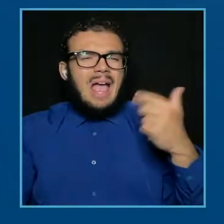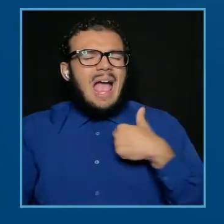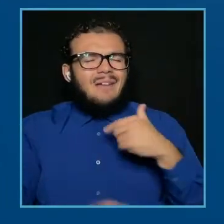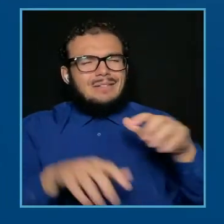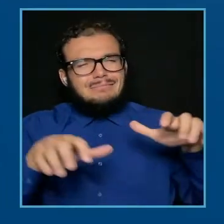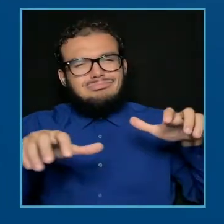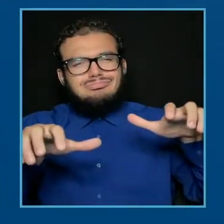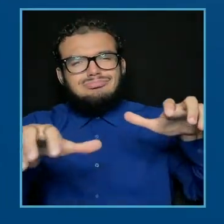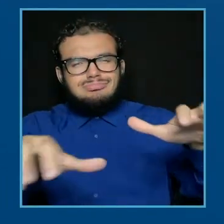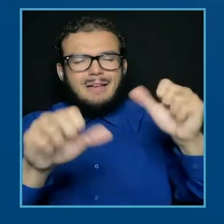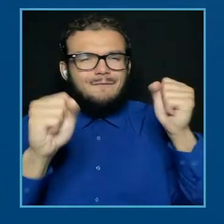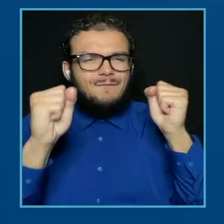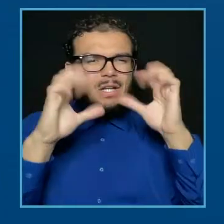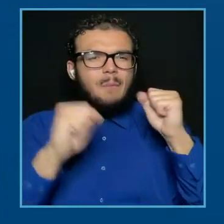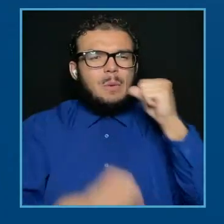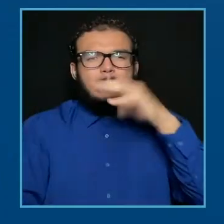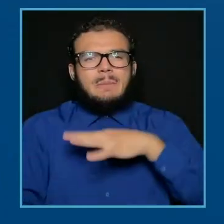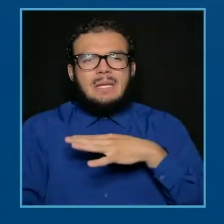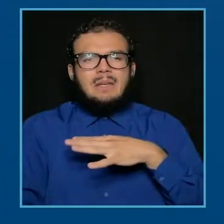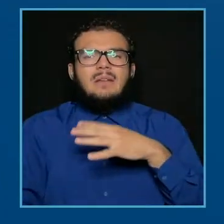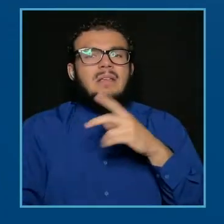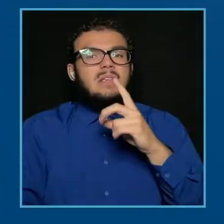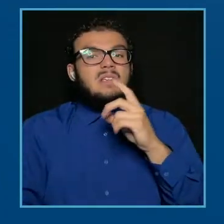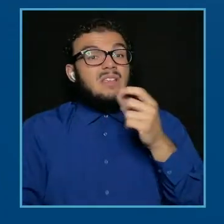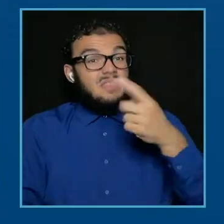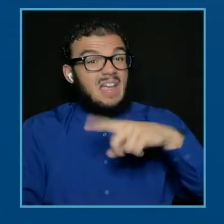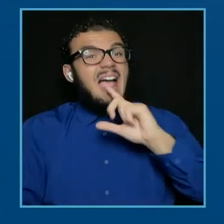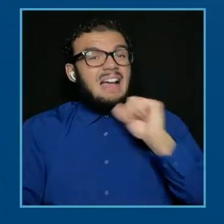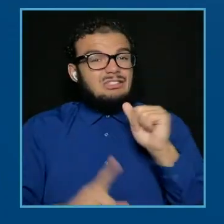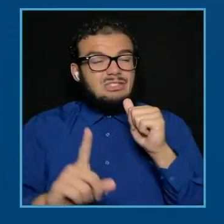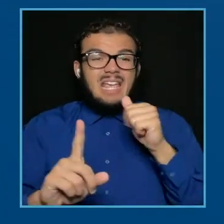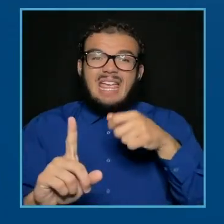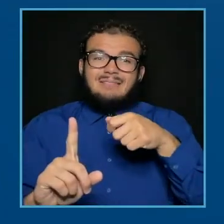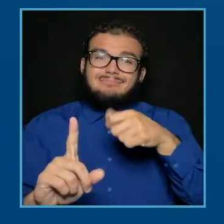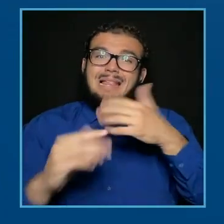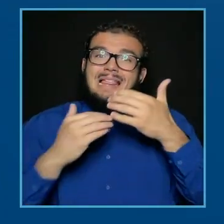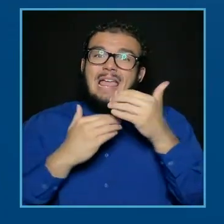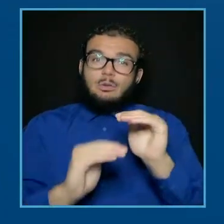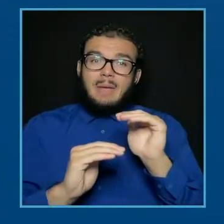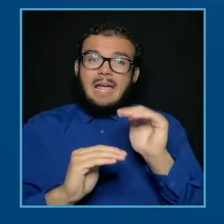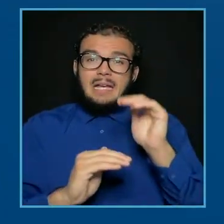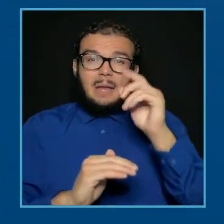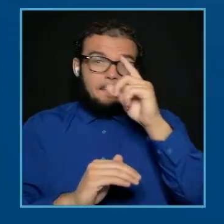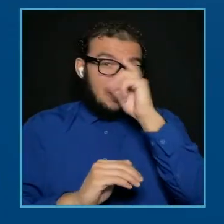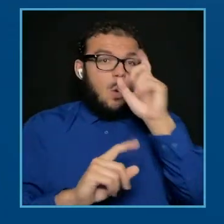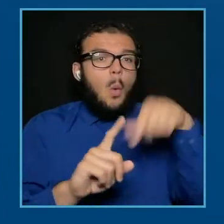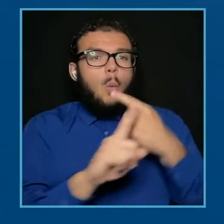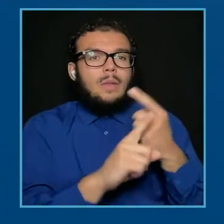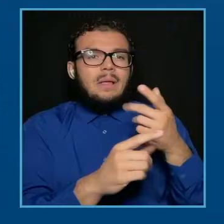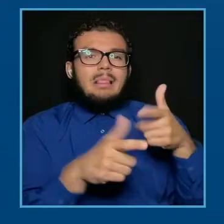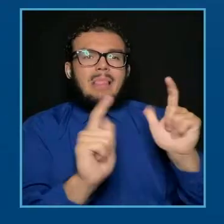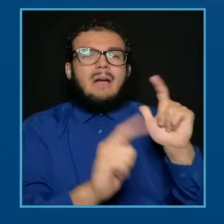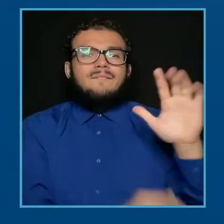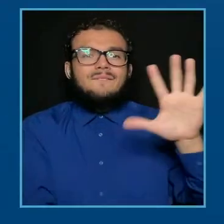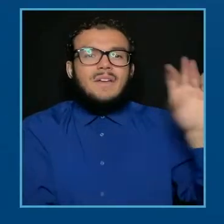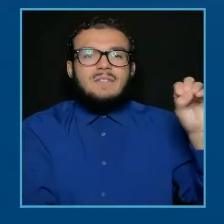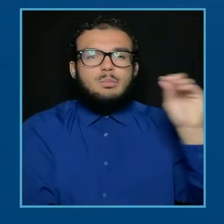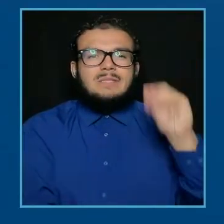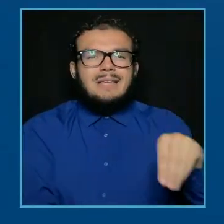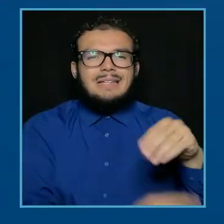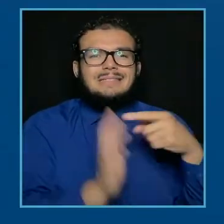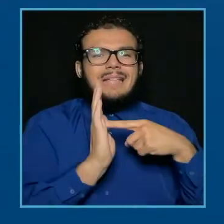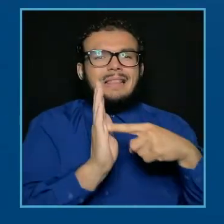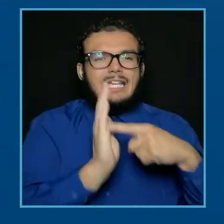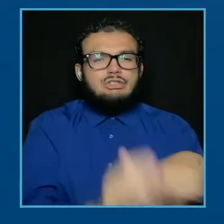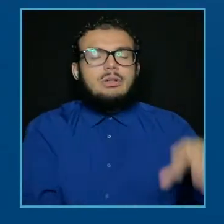of phenomenal women, and they're held back because they have to. You're only allowed to have 50% of a delegation to the convention or to